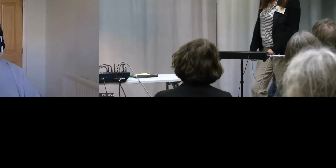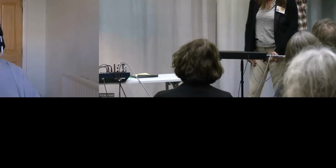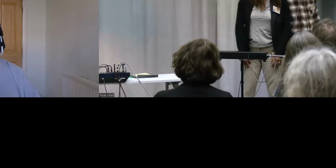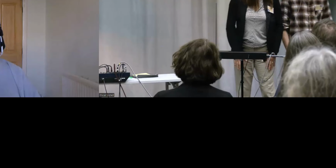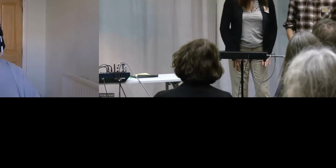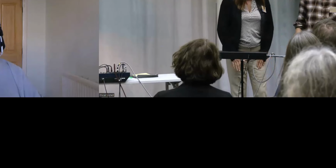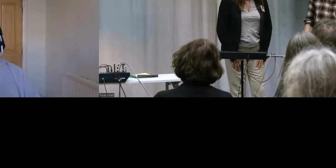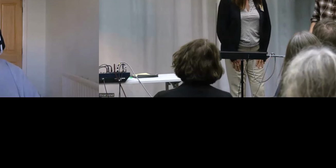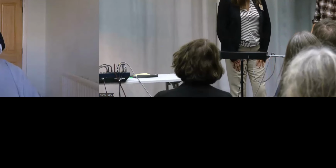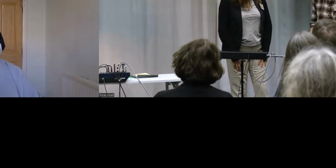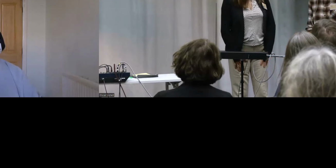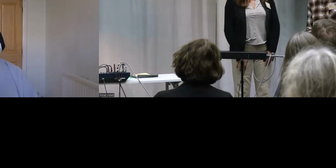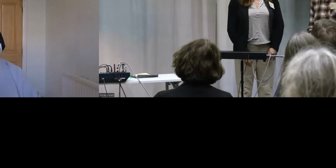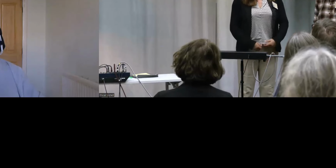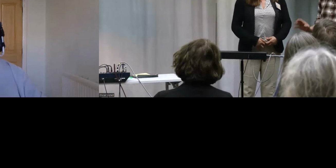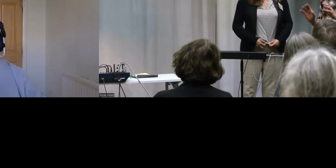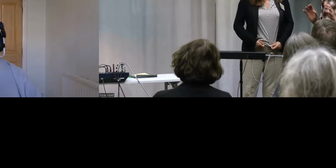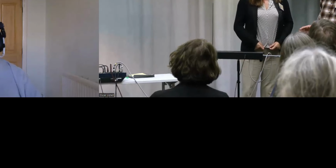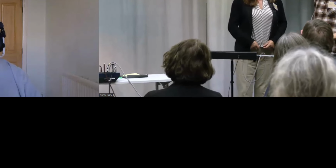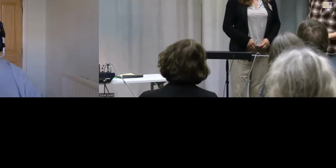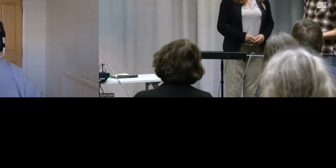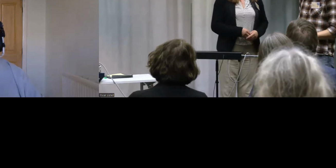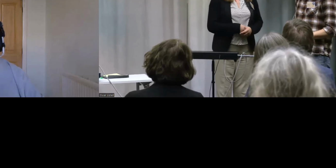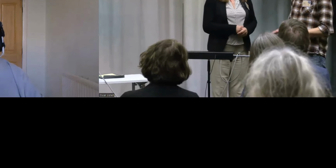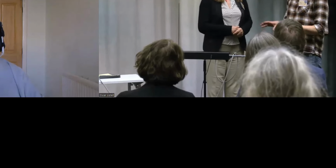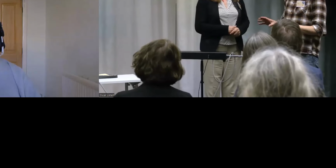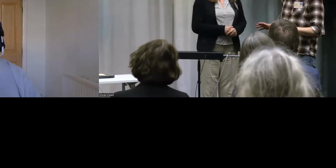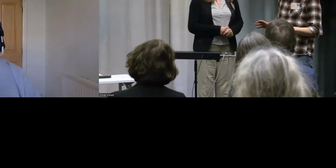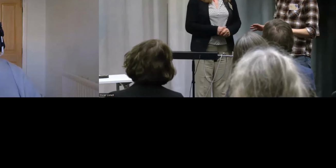And the funny thing about this instrument is that if you touch it,